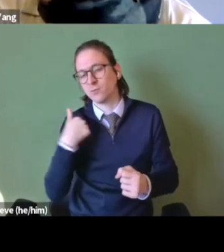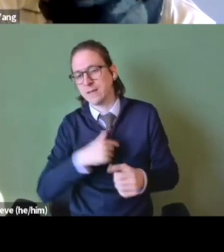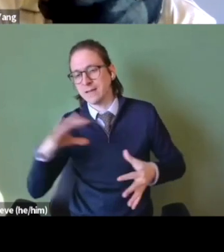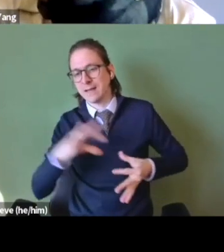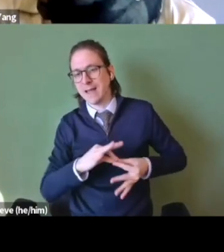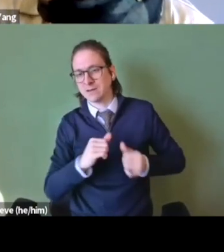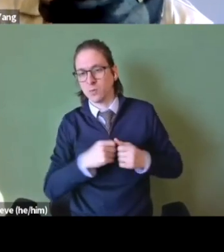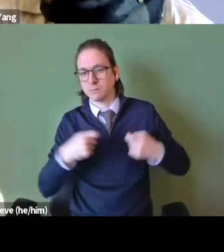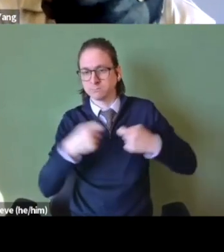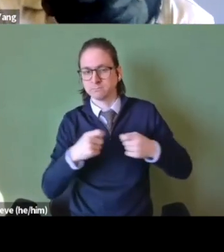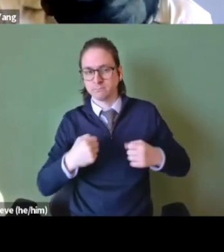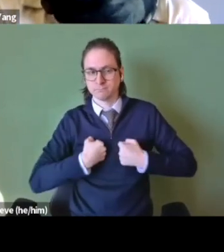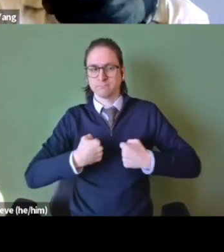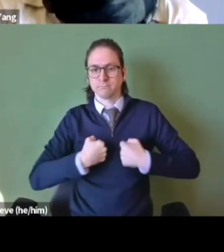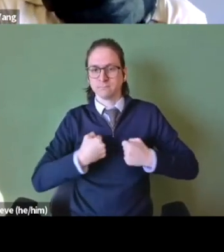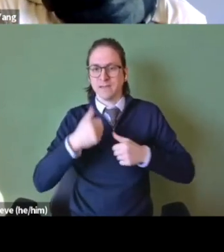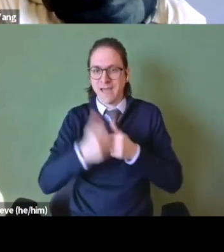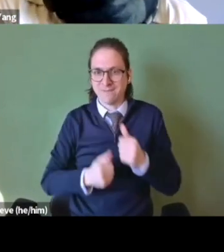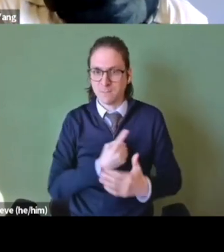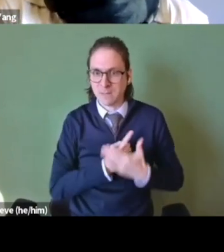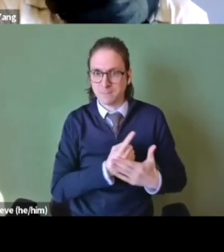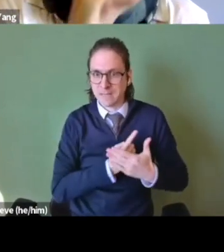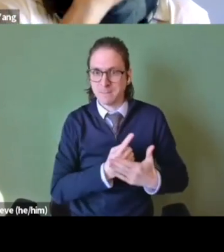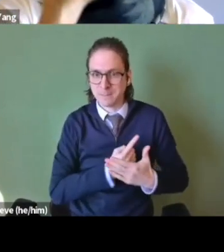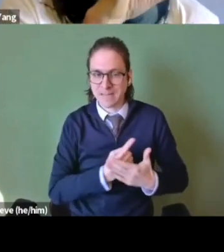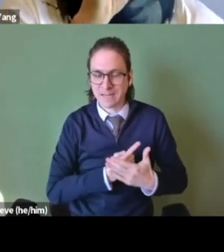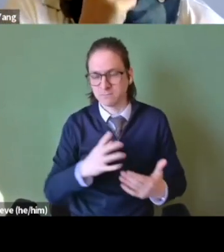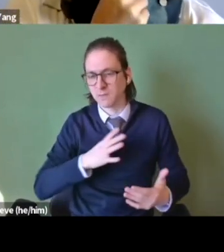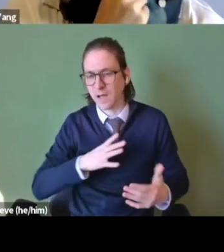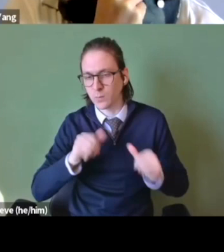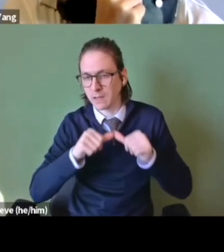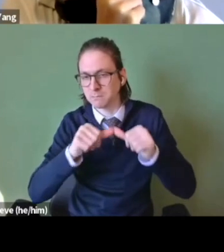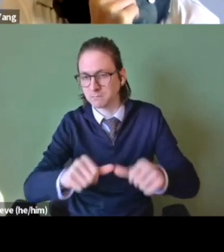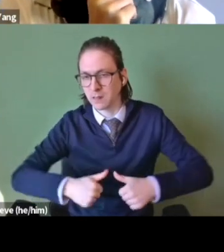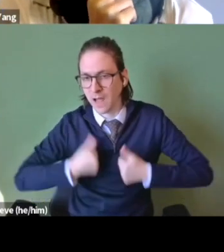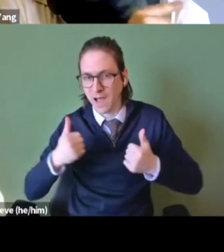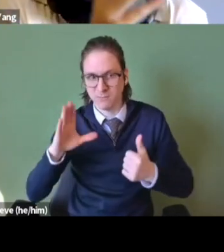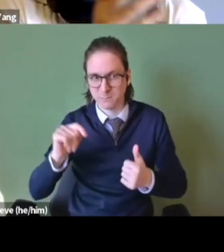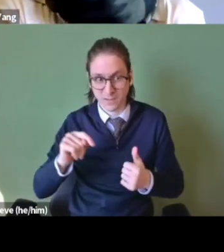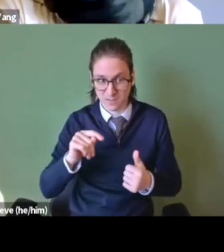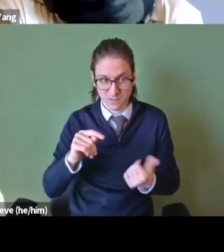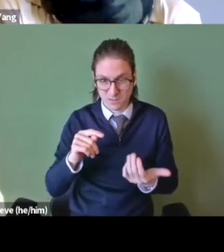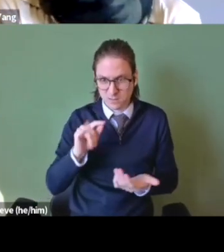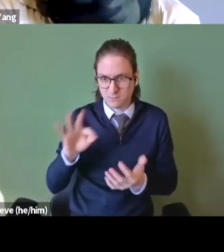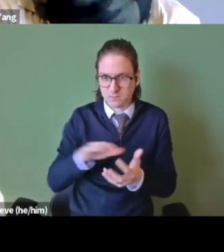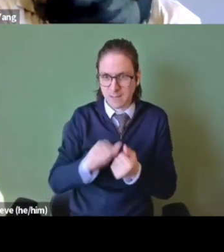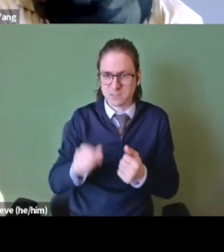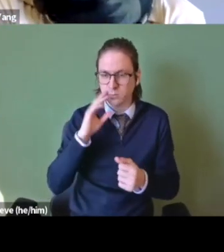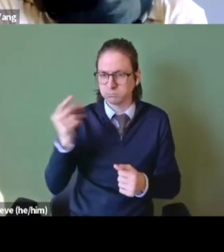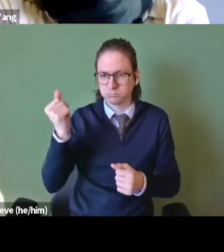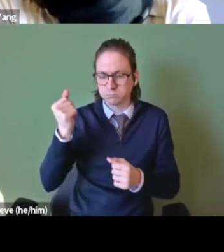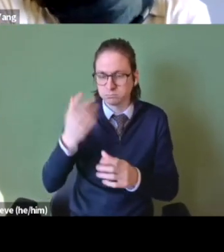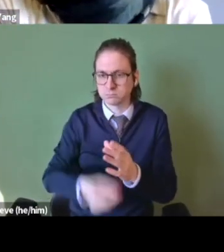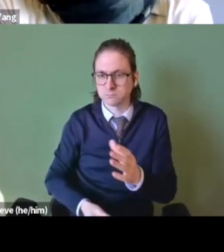and die. You get damage in the medulla, I mean, in the midbrain, in the mesencephalon, you get all kinds of things like